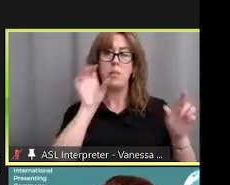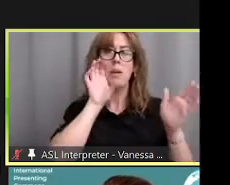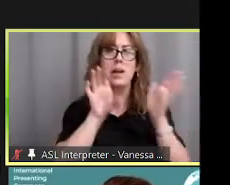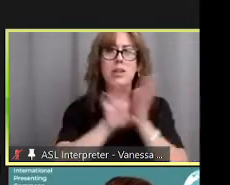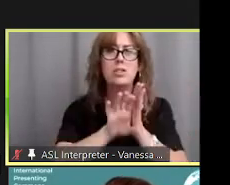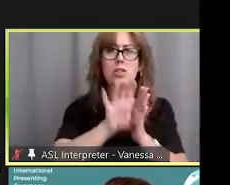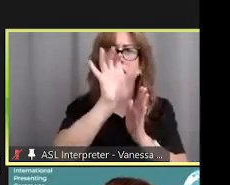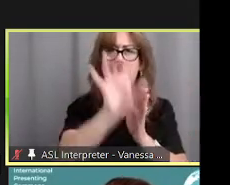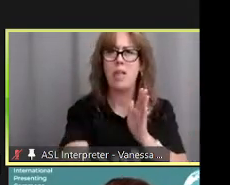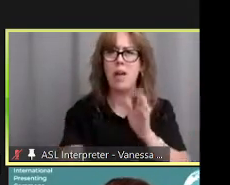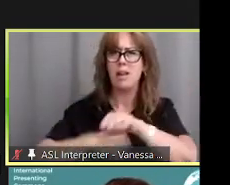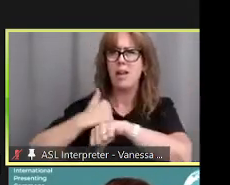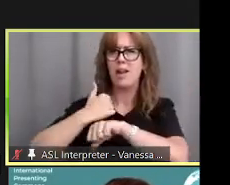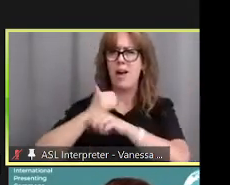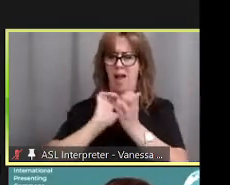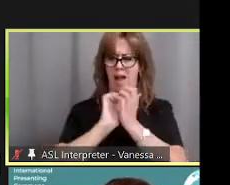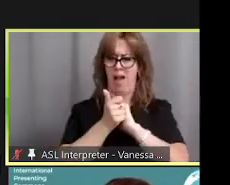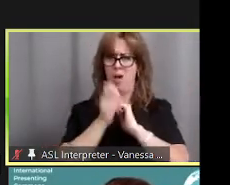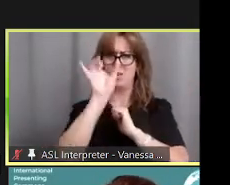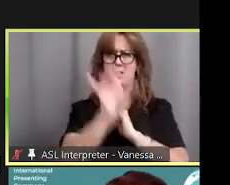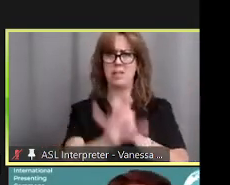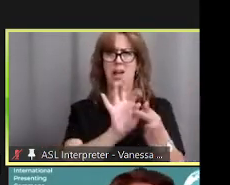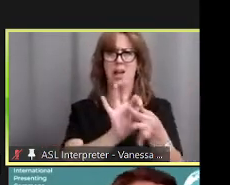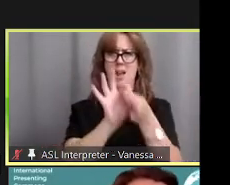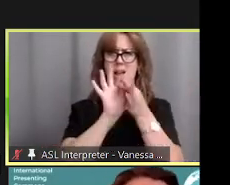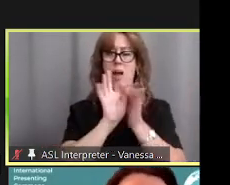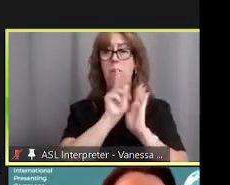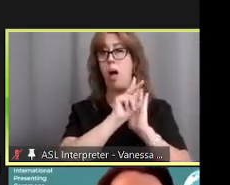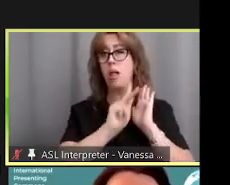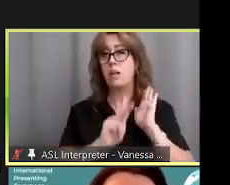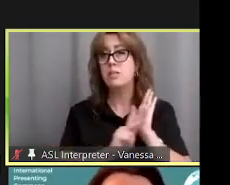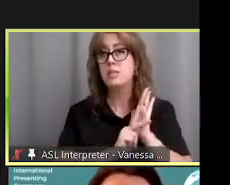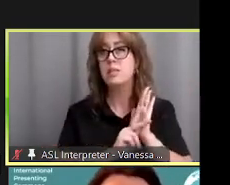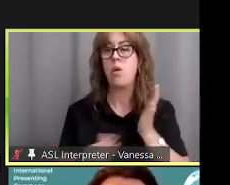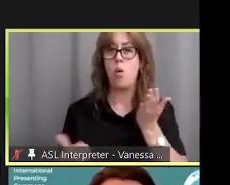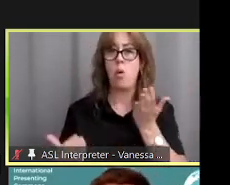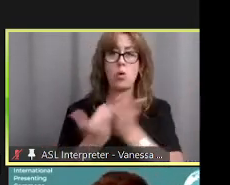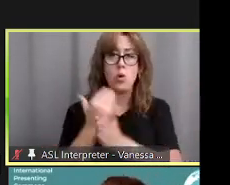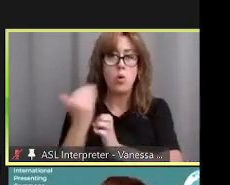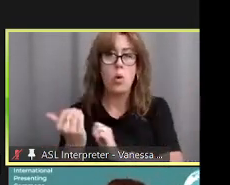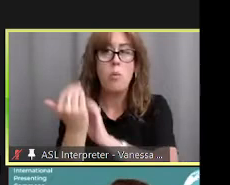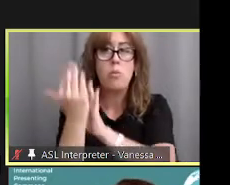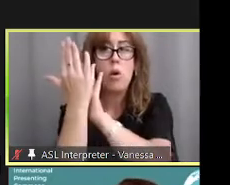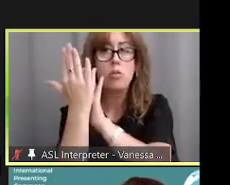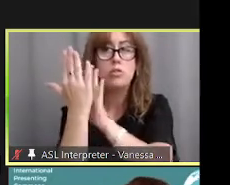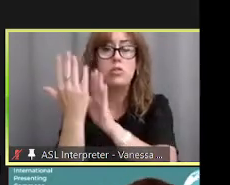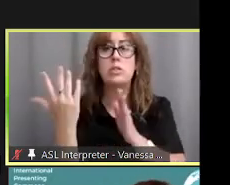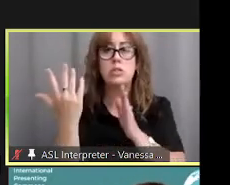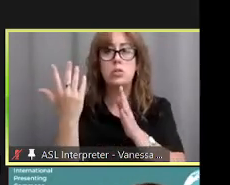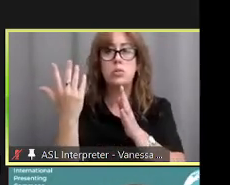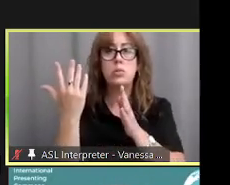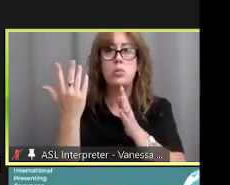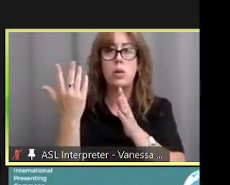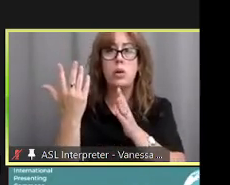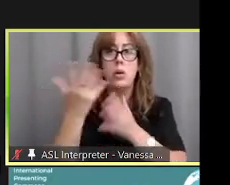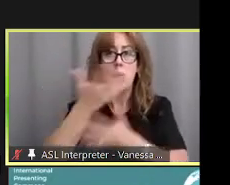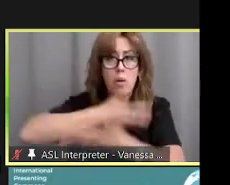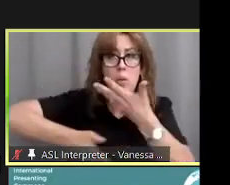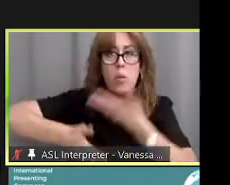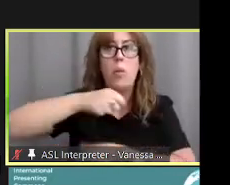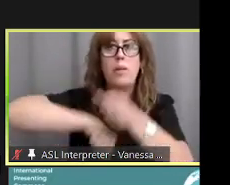new ways of dealing with one another? Hmm. And how do we